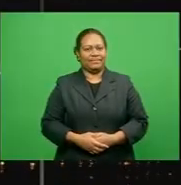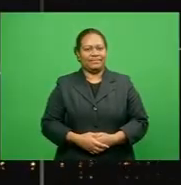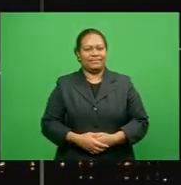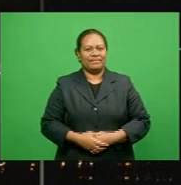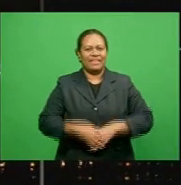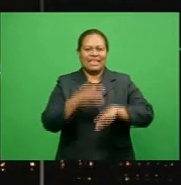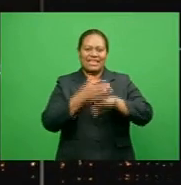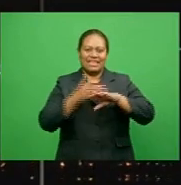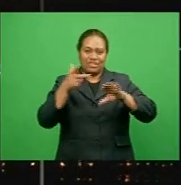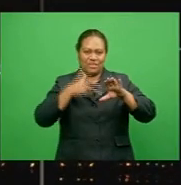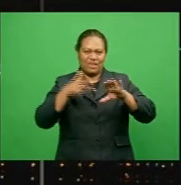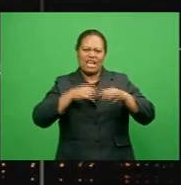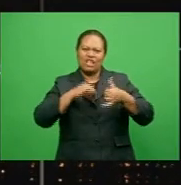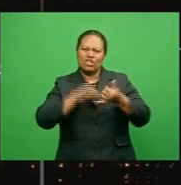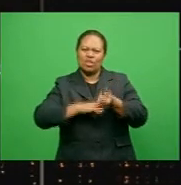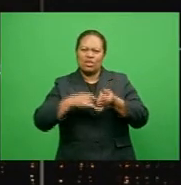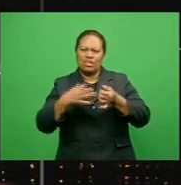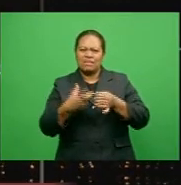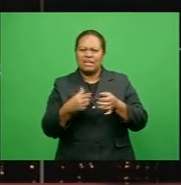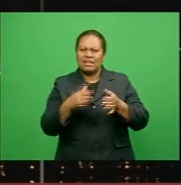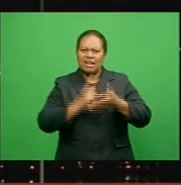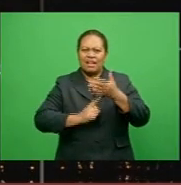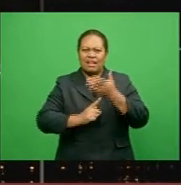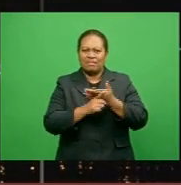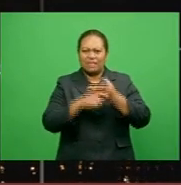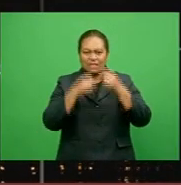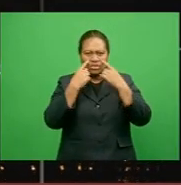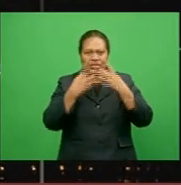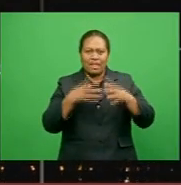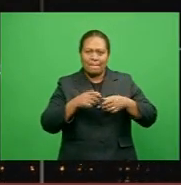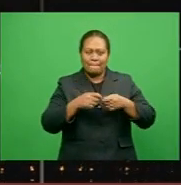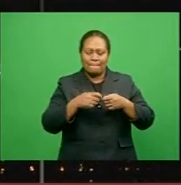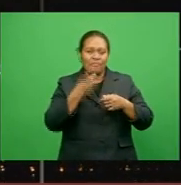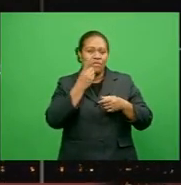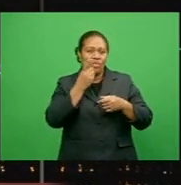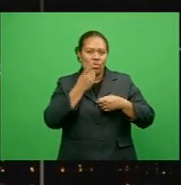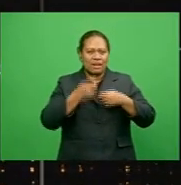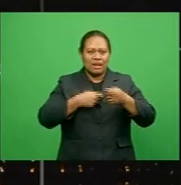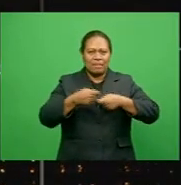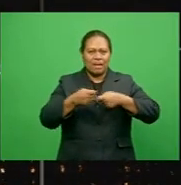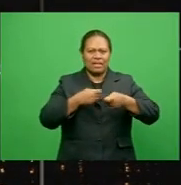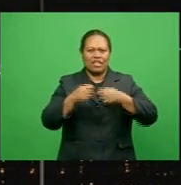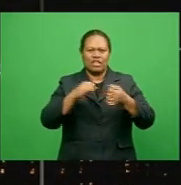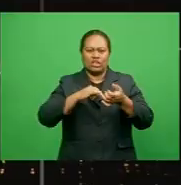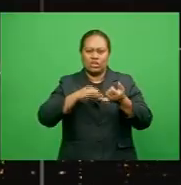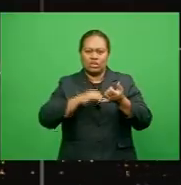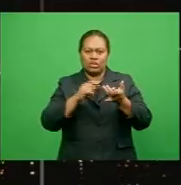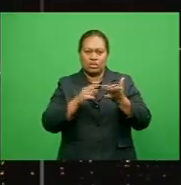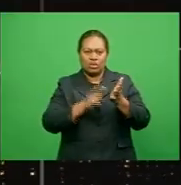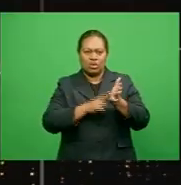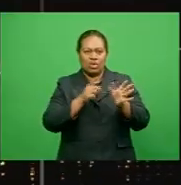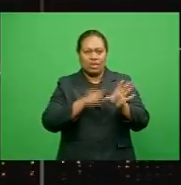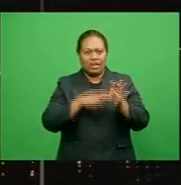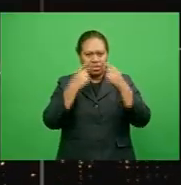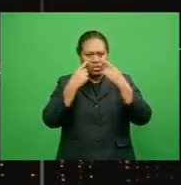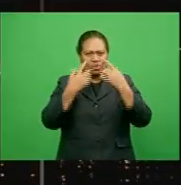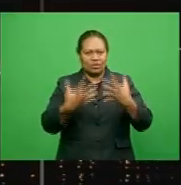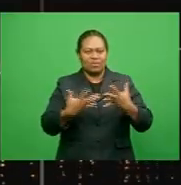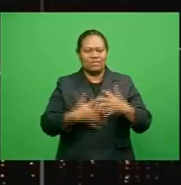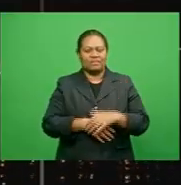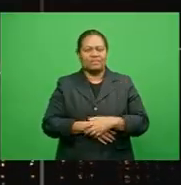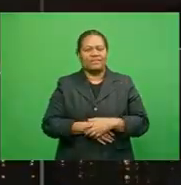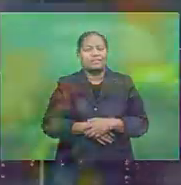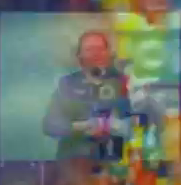In new media, Sony's been fighting for space in the mobile phone market for years, and this time around it promises to break the mold.